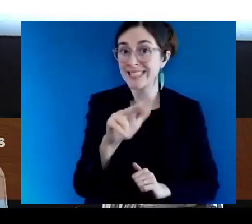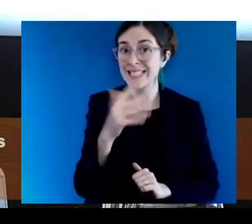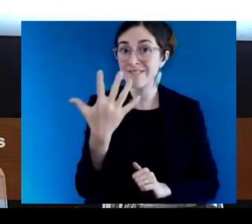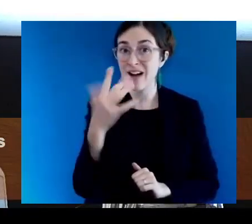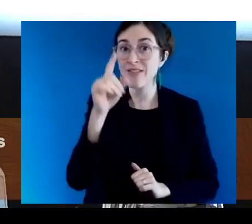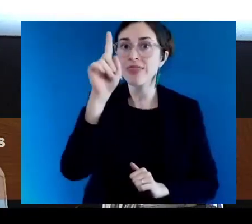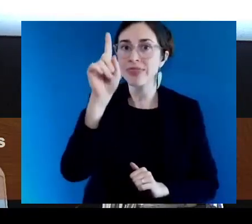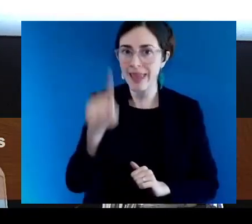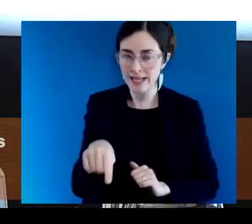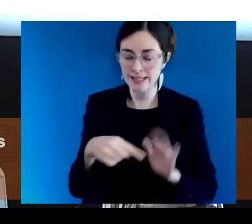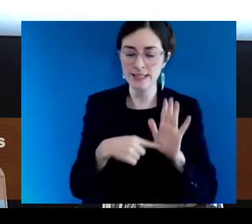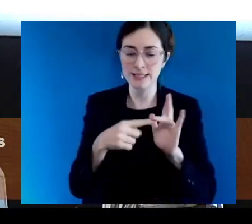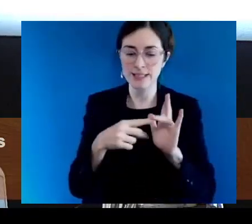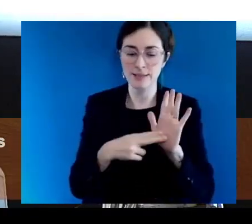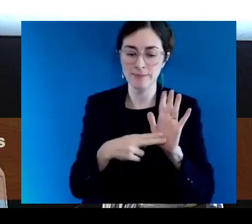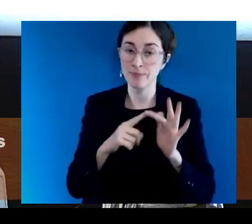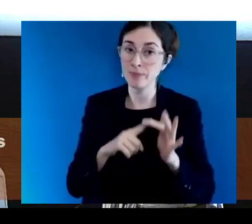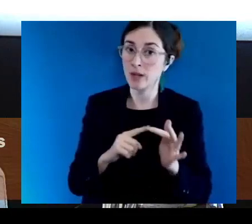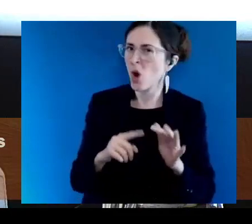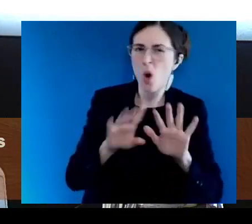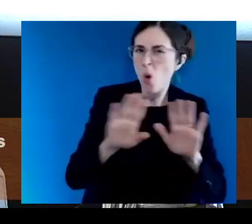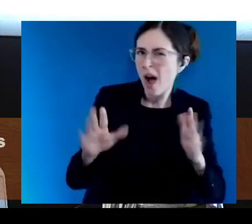9,463,593 tonnes. For coal?